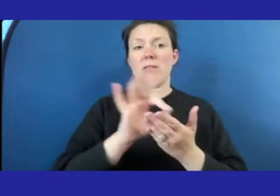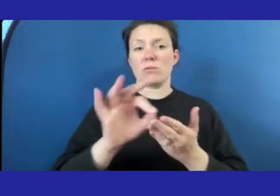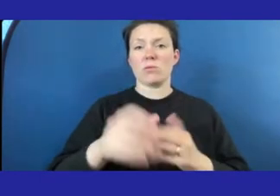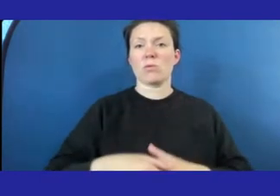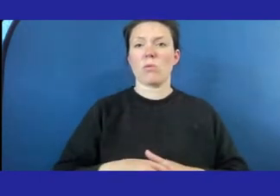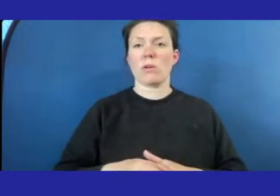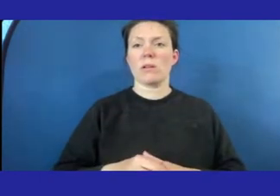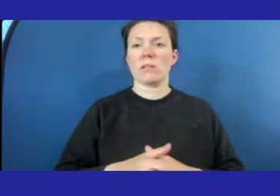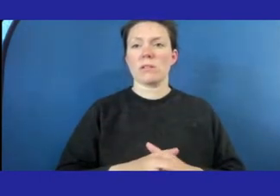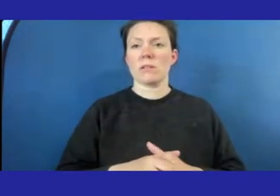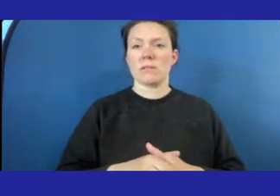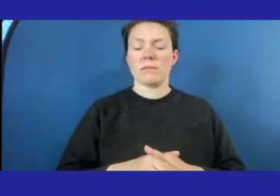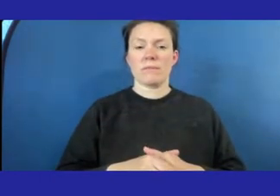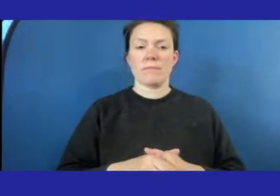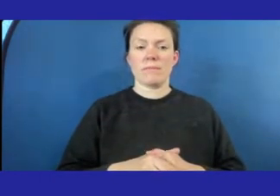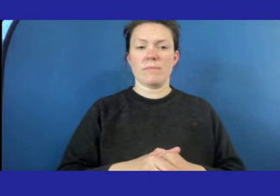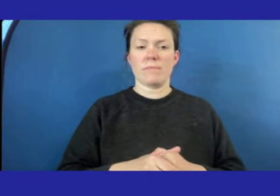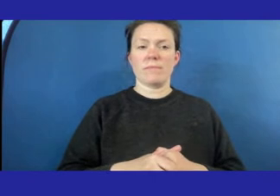that,